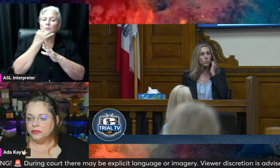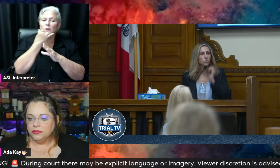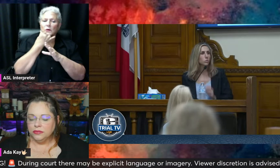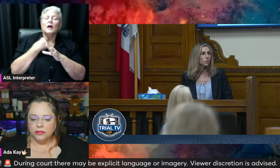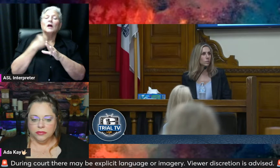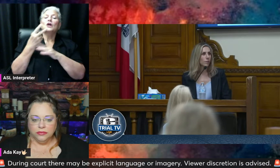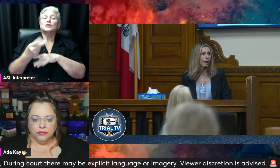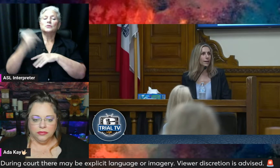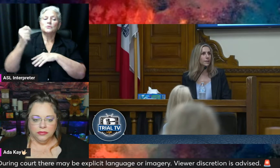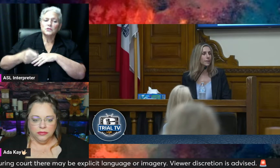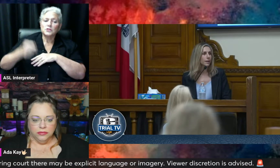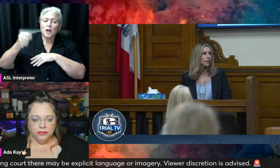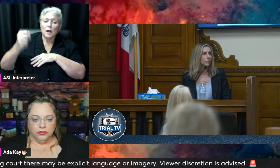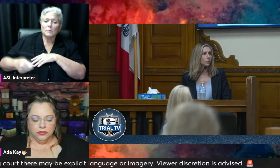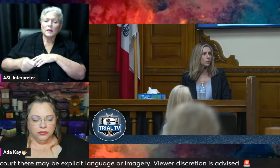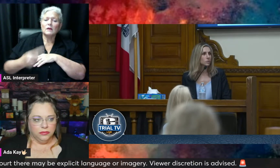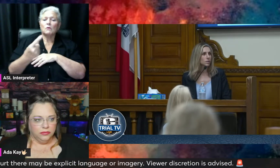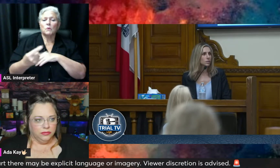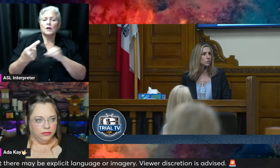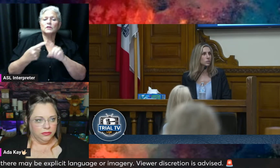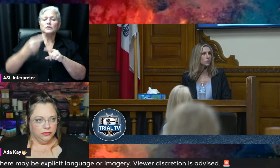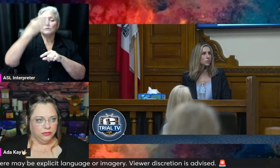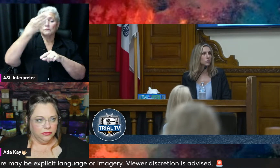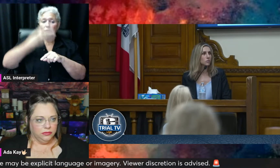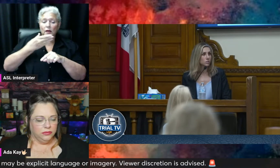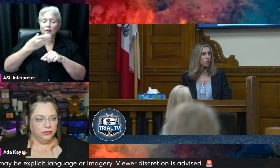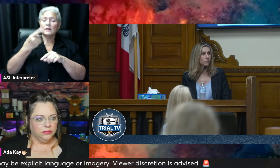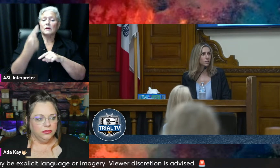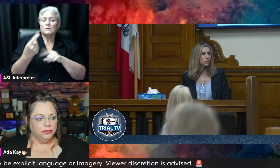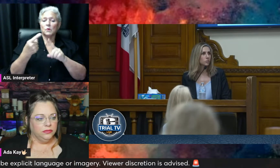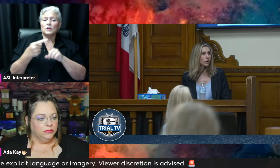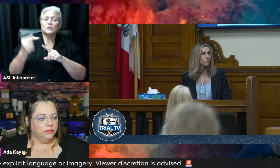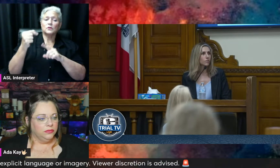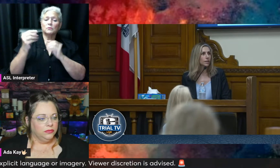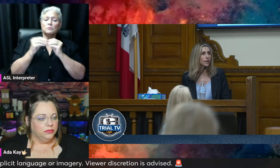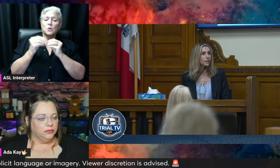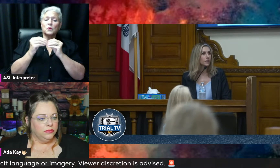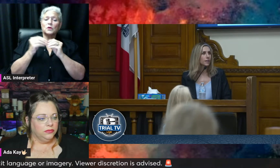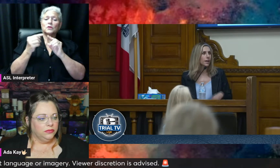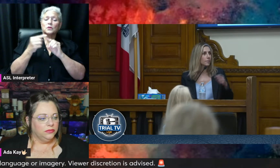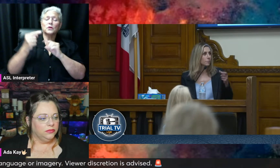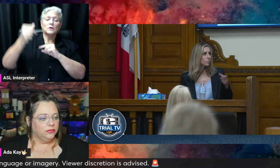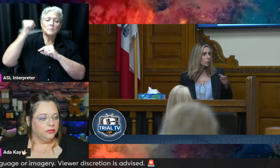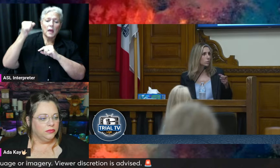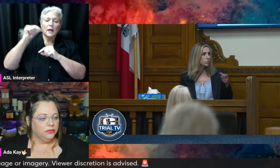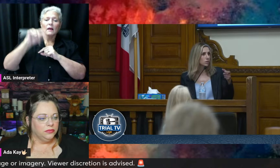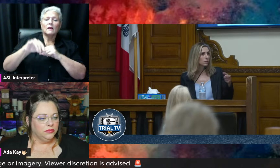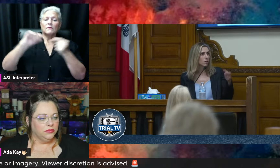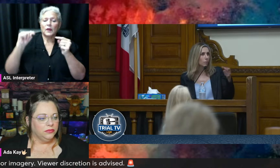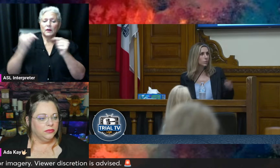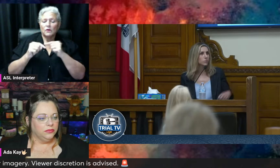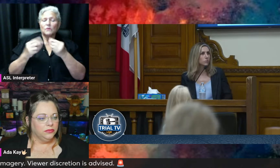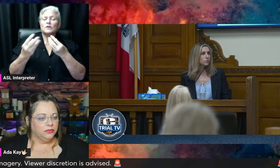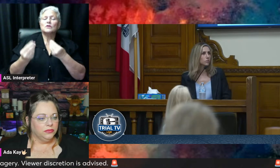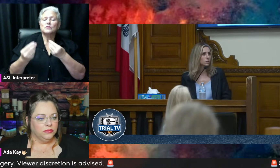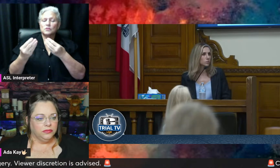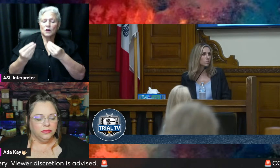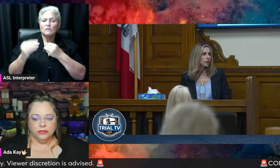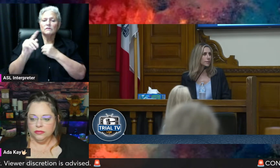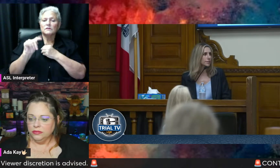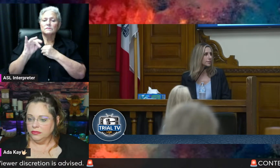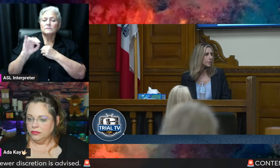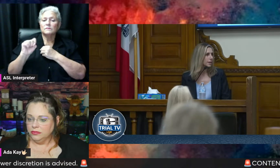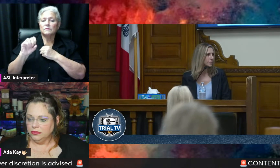front and one more toward the back. Those injured the soft tissue of the neck and then bones of the upper